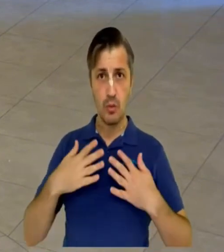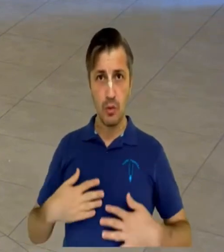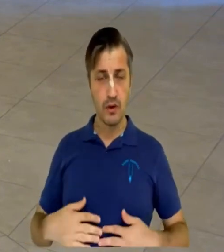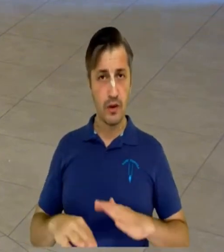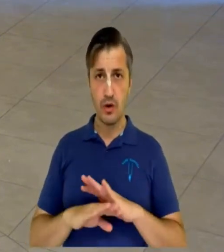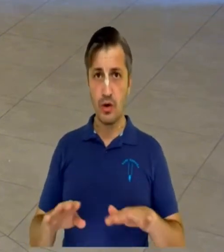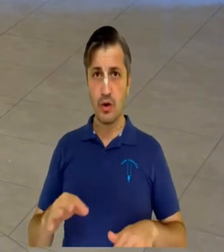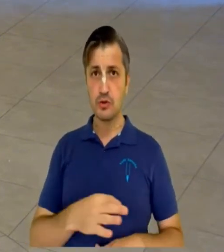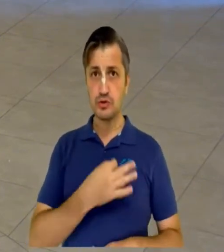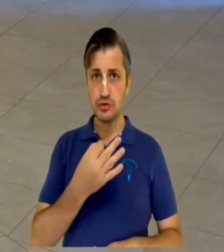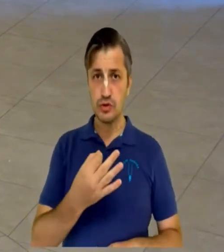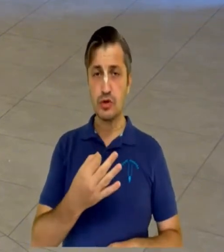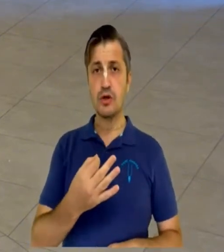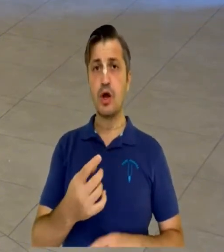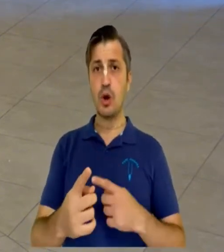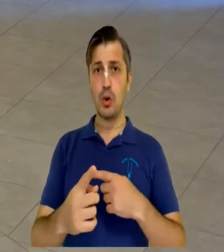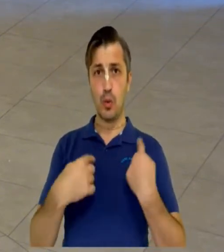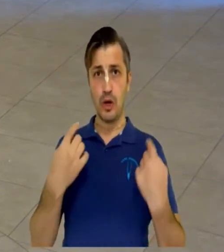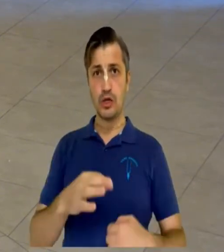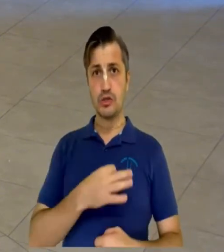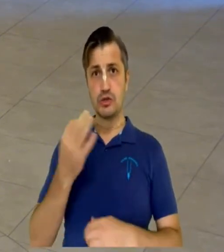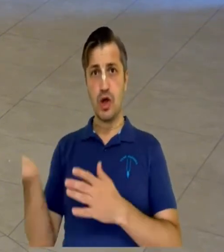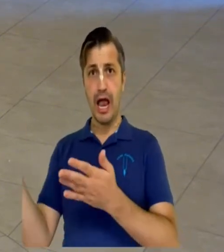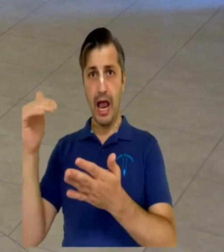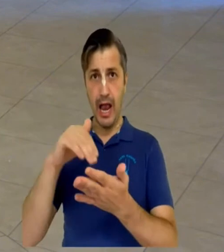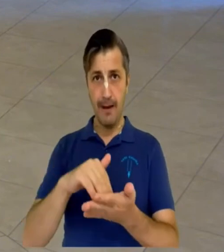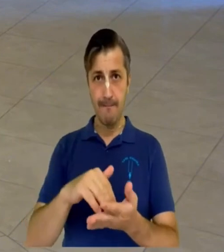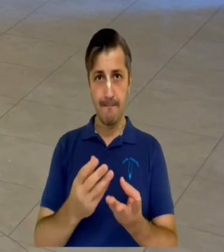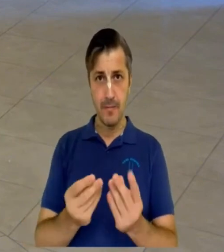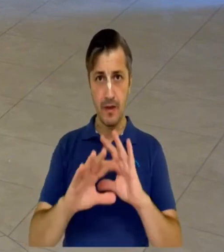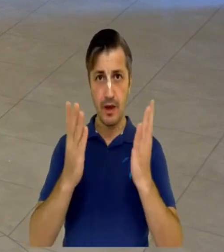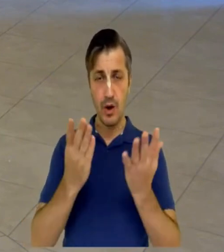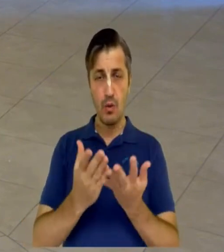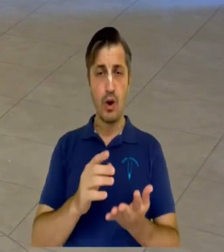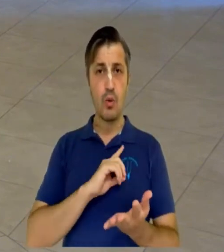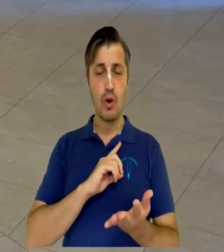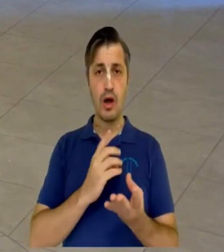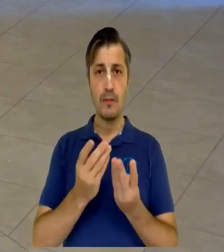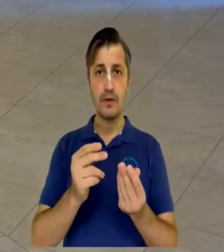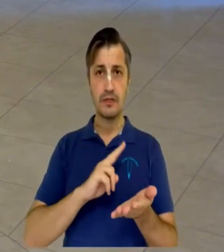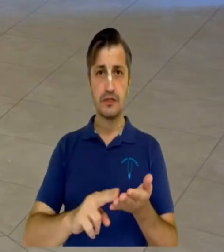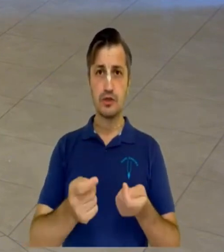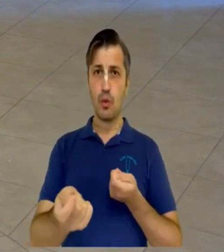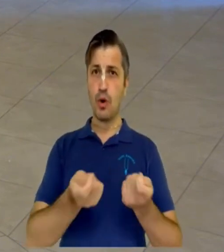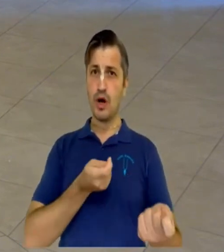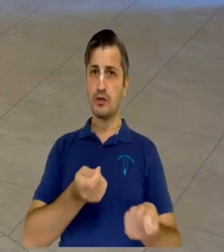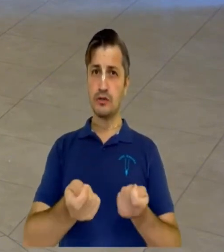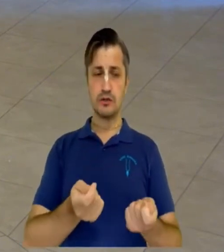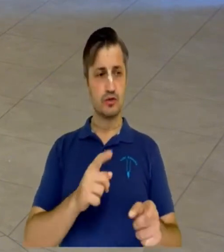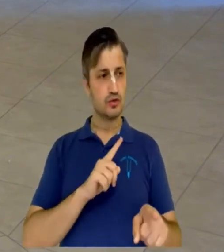we are here with a mentality of trying to lord it over the material nature, try to enjoy the senses, try